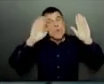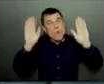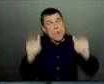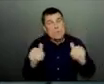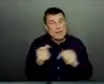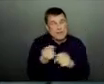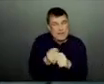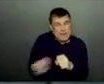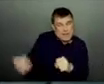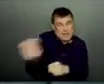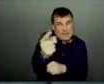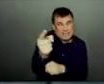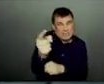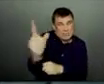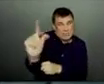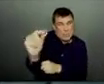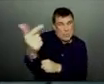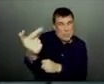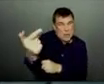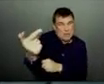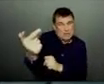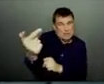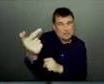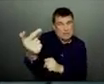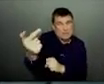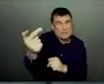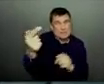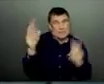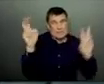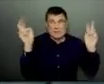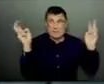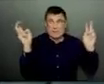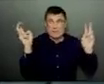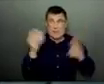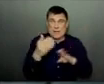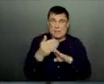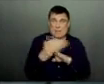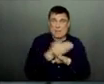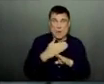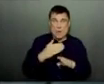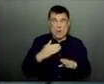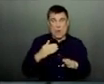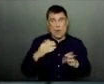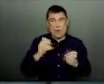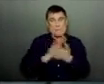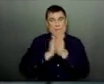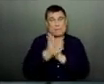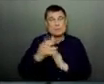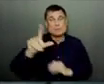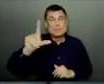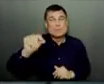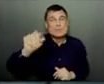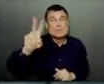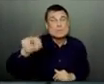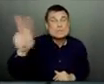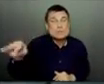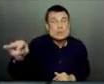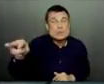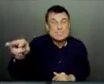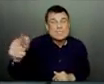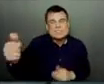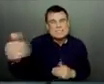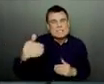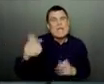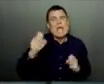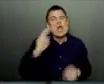and know that we we made it out of this pandemic together. By staying apart, by connecting remotely, and by